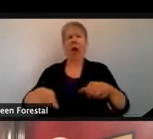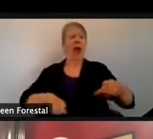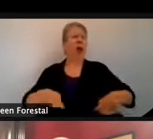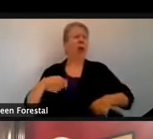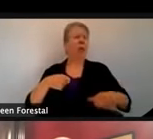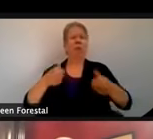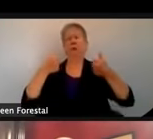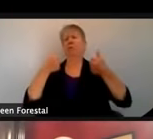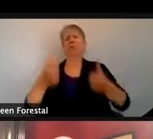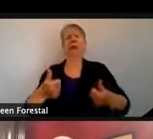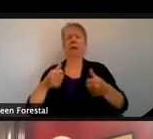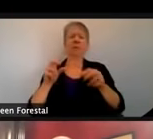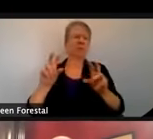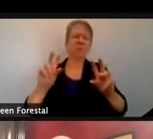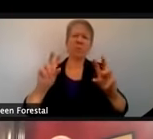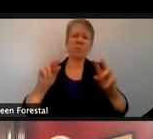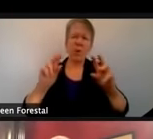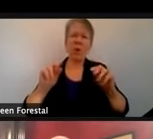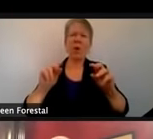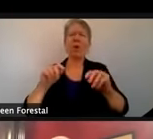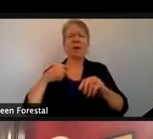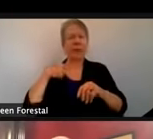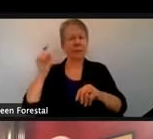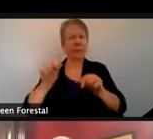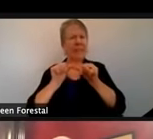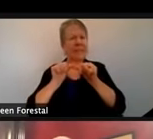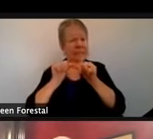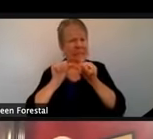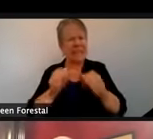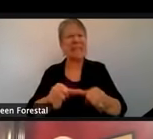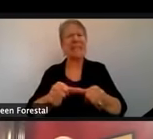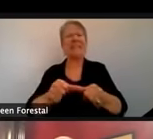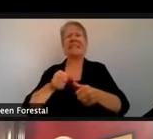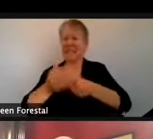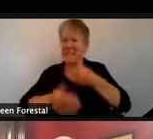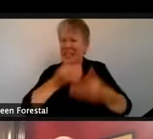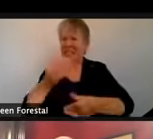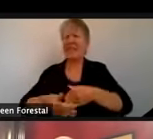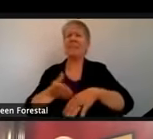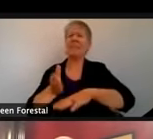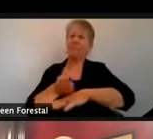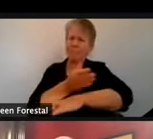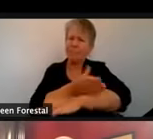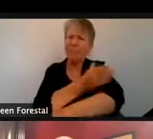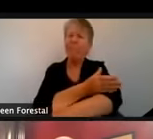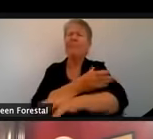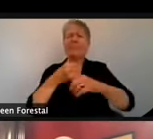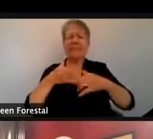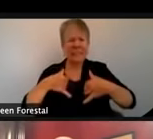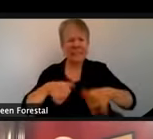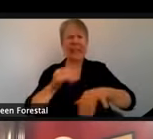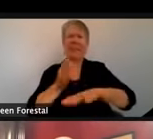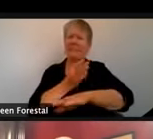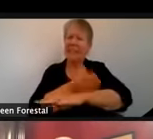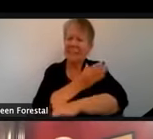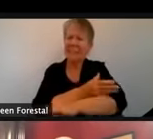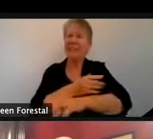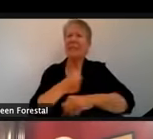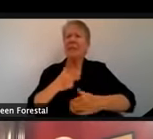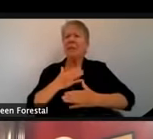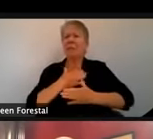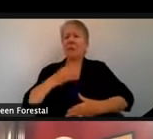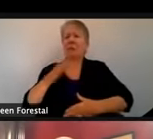but the progress is significant, and I appreciate everybody and the patience they've shown, and it's clearly